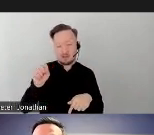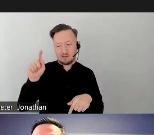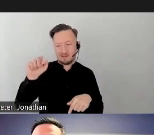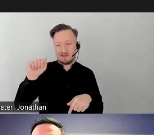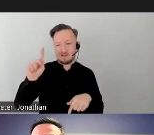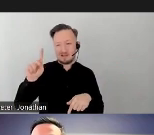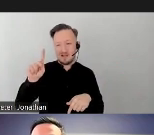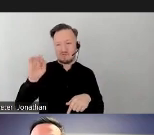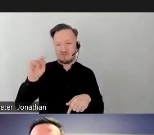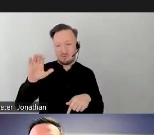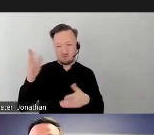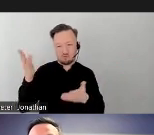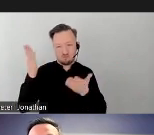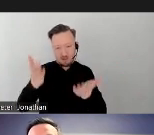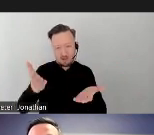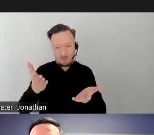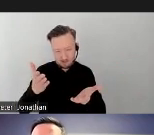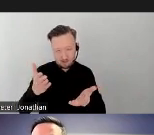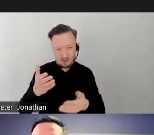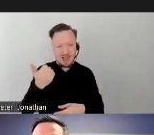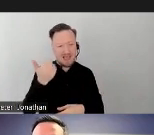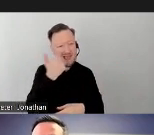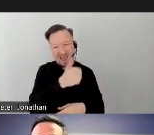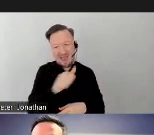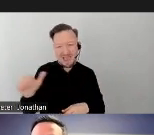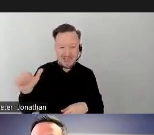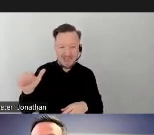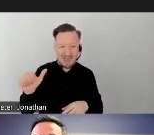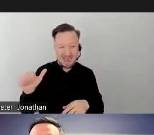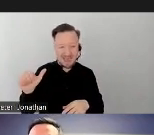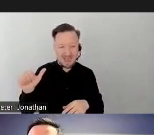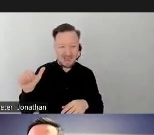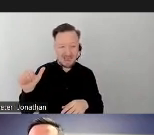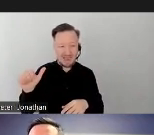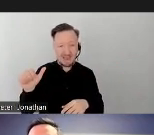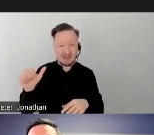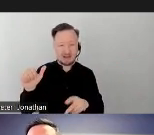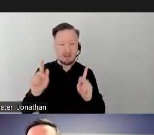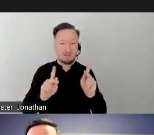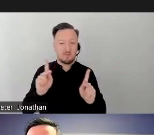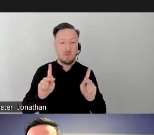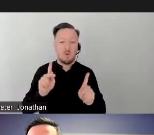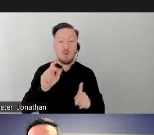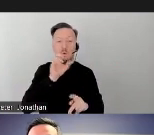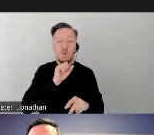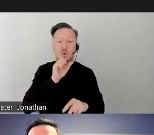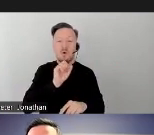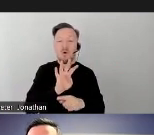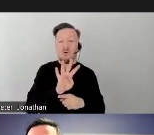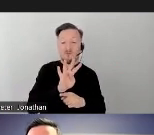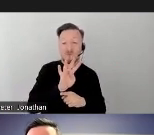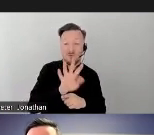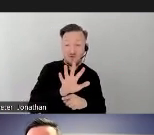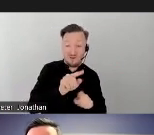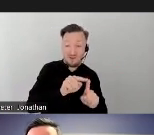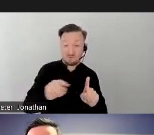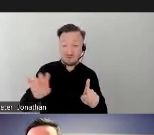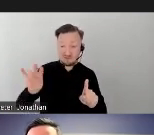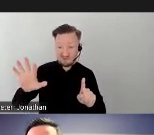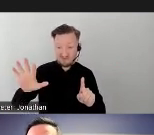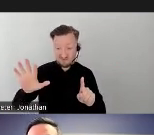everyone with the age between 45 to 75 should get a routine